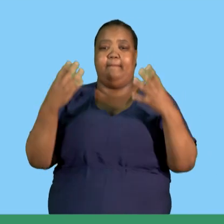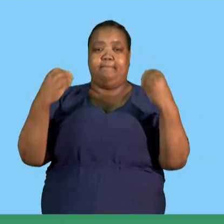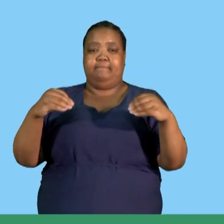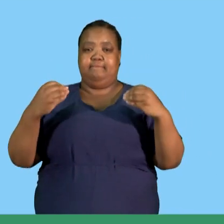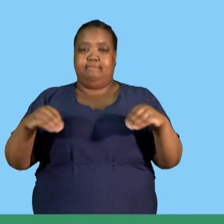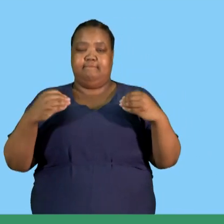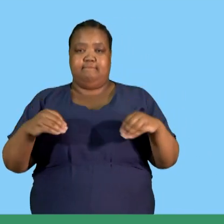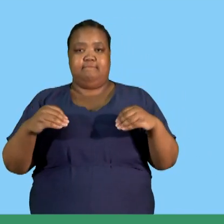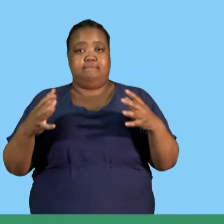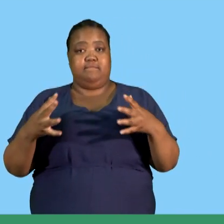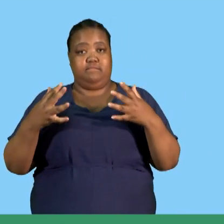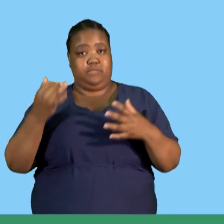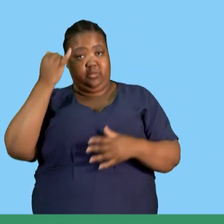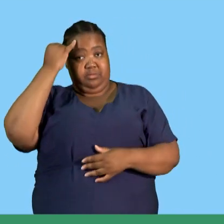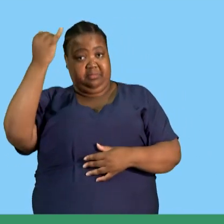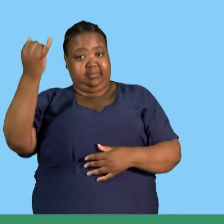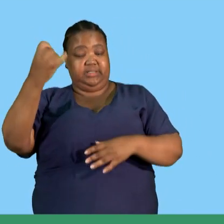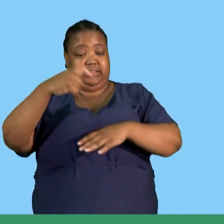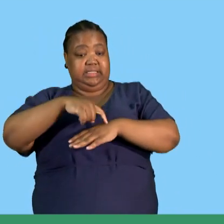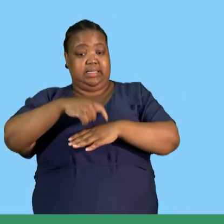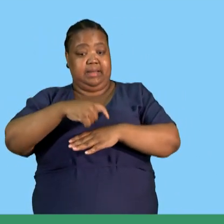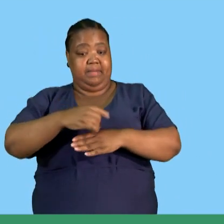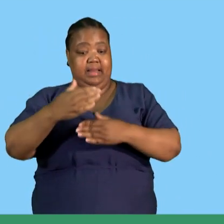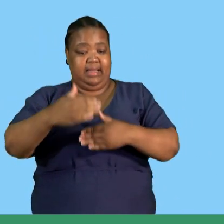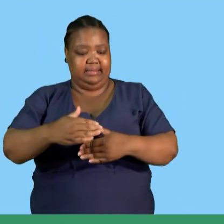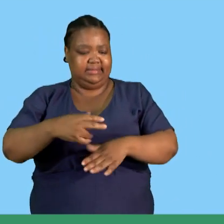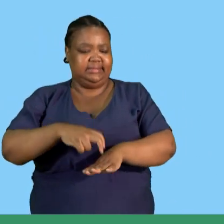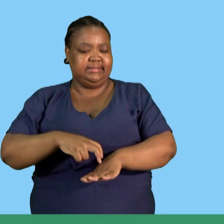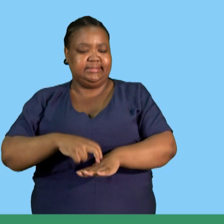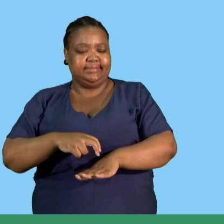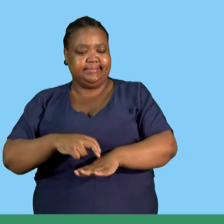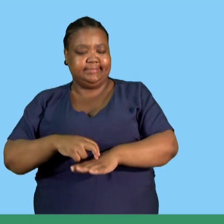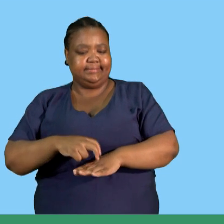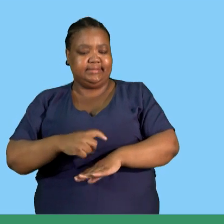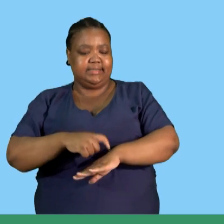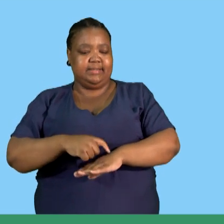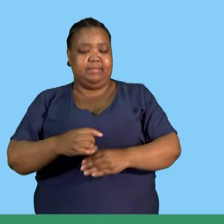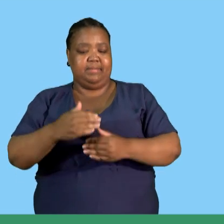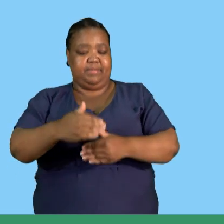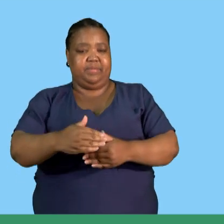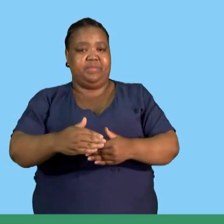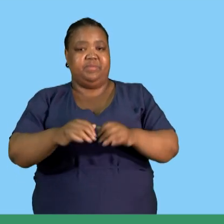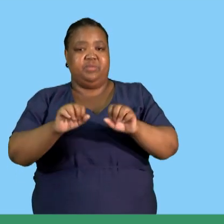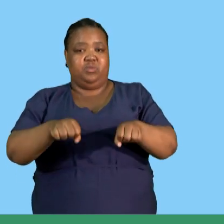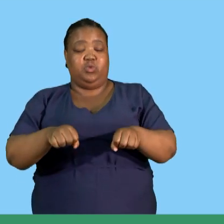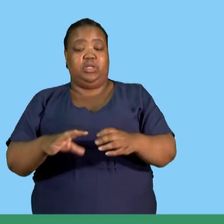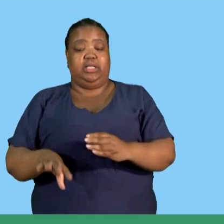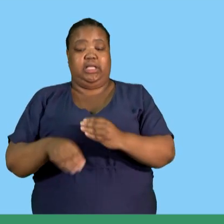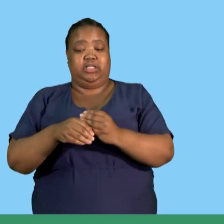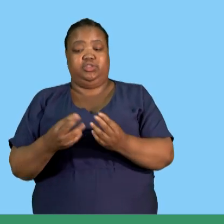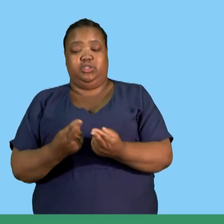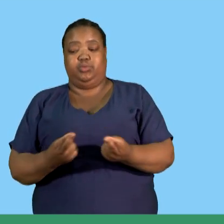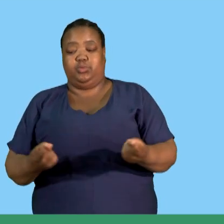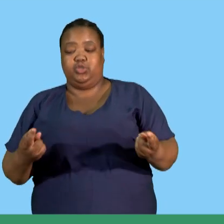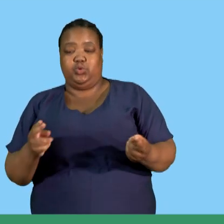so the last one, businesses are able to have an idea of the timeline required and the requirements of